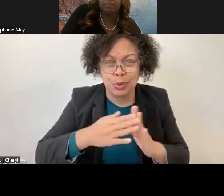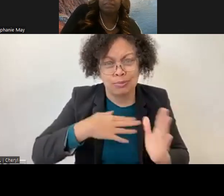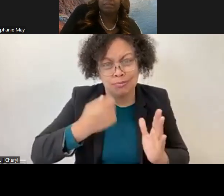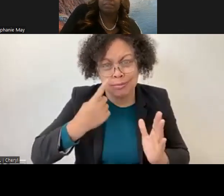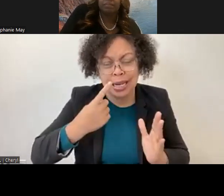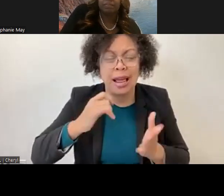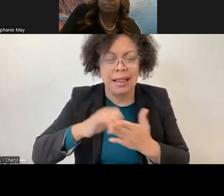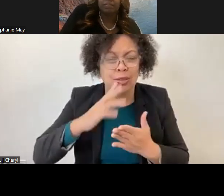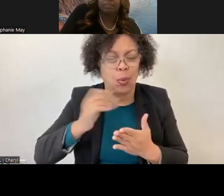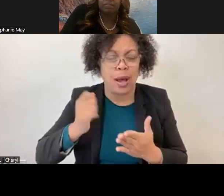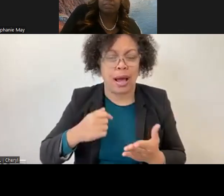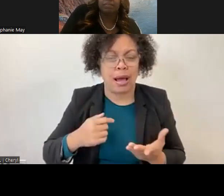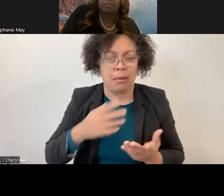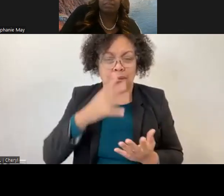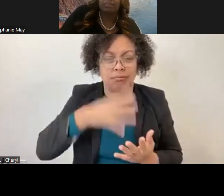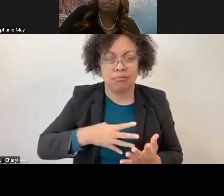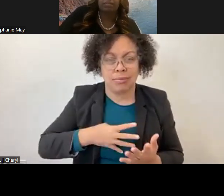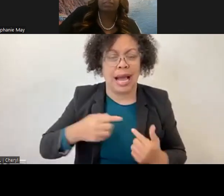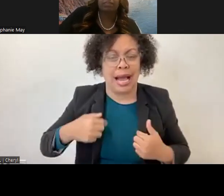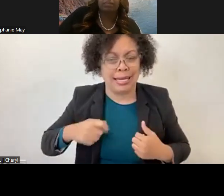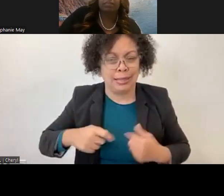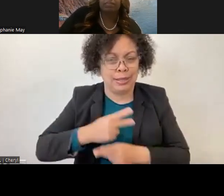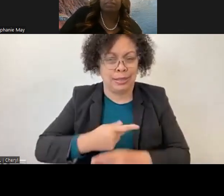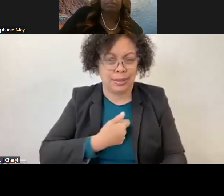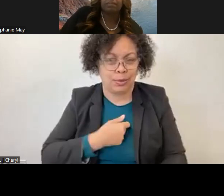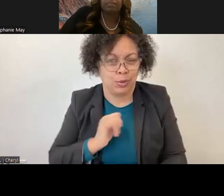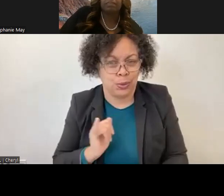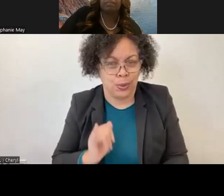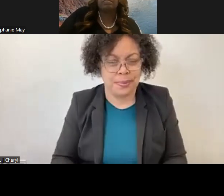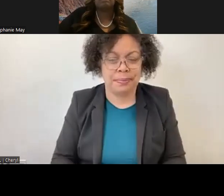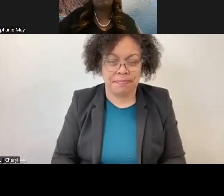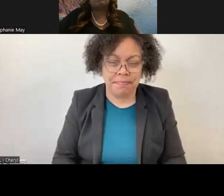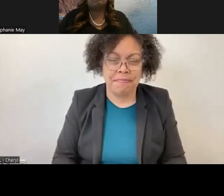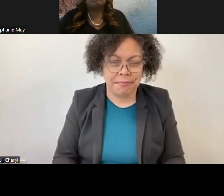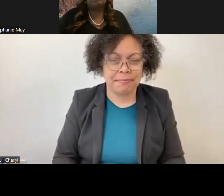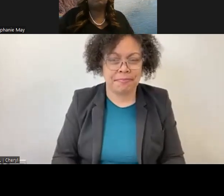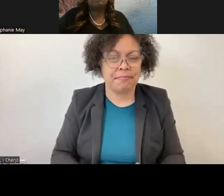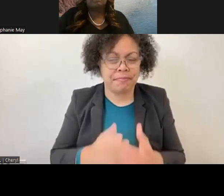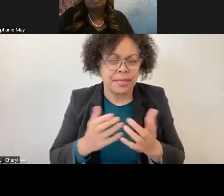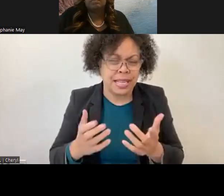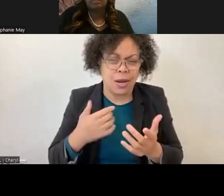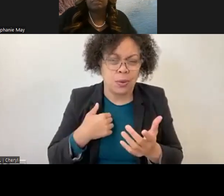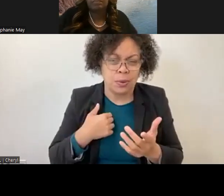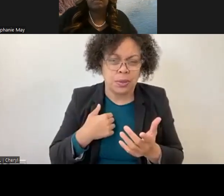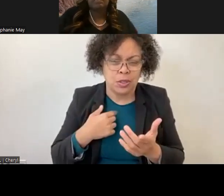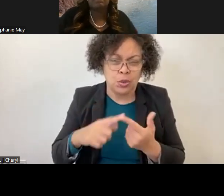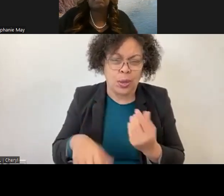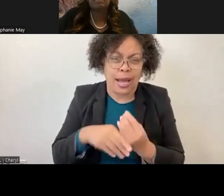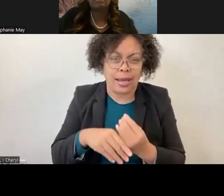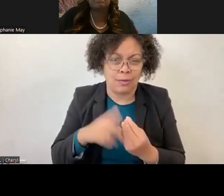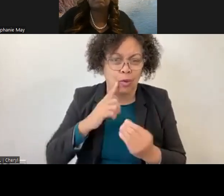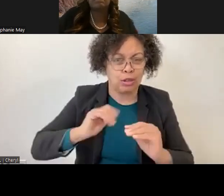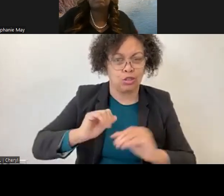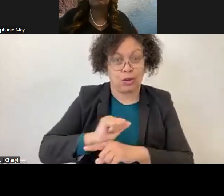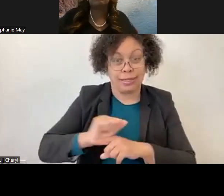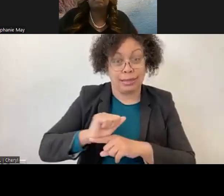that can obscure the need to also prioritize caring for themselves. So I think there's a lot we can do in how we are training them and checking in with them to